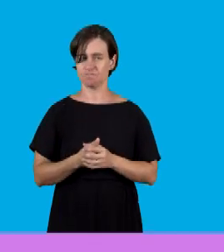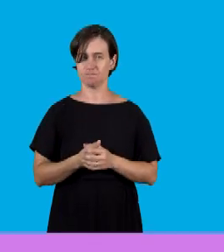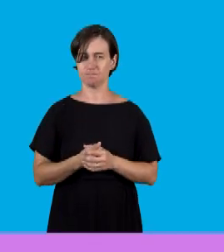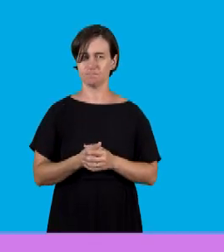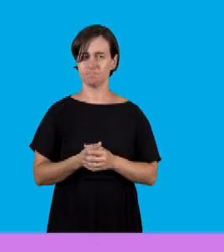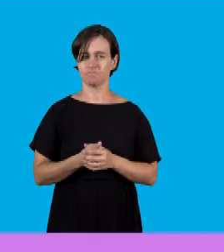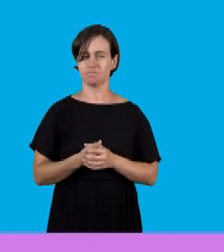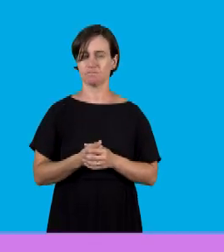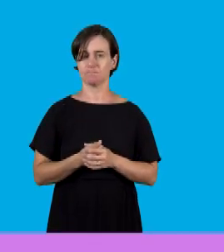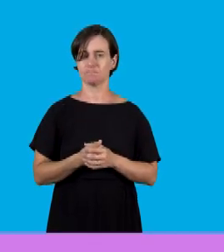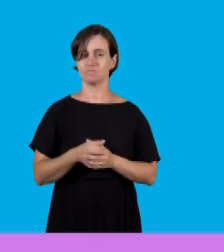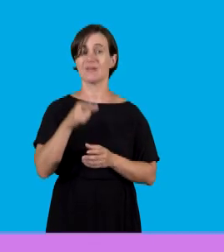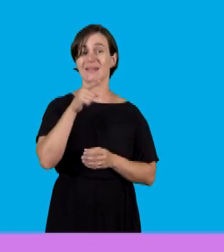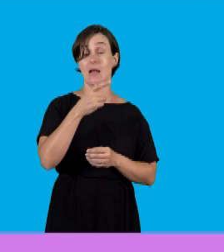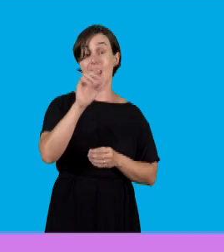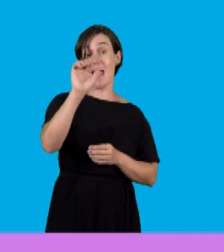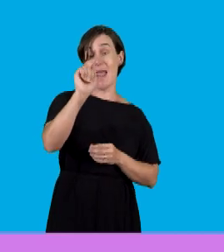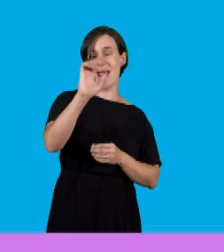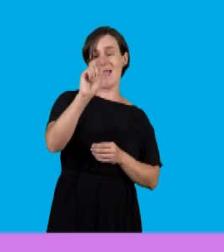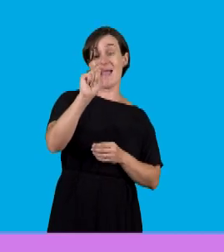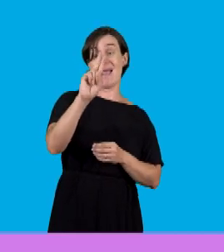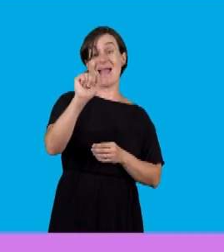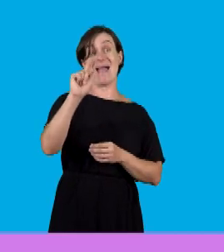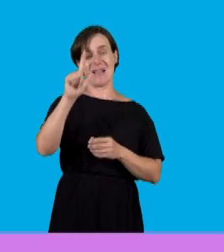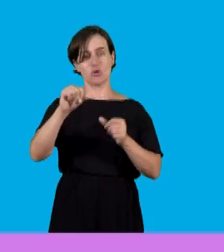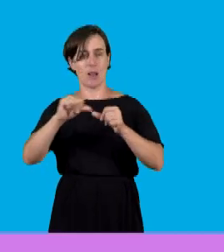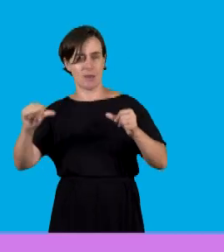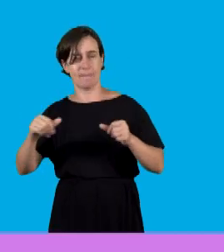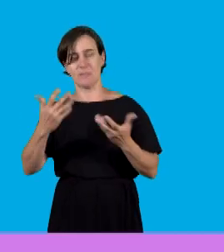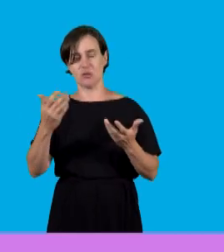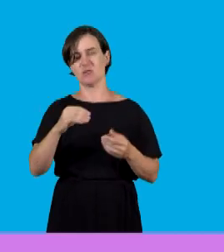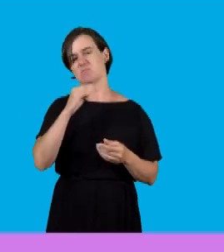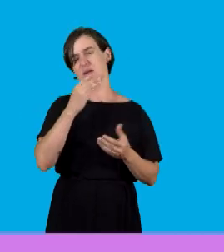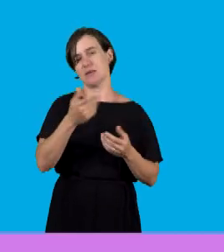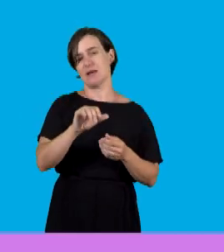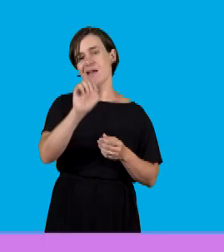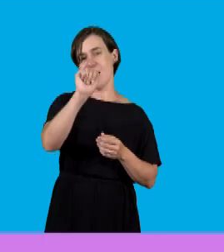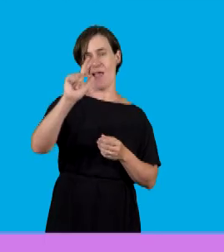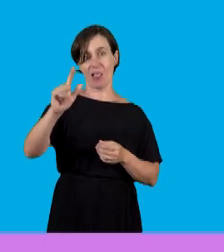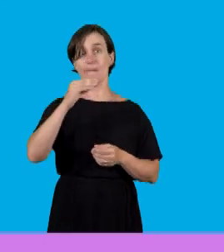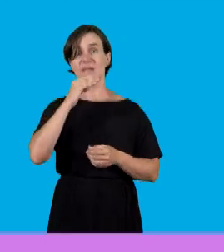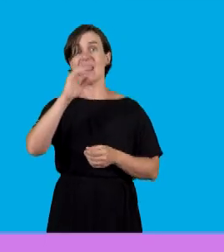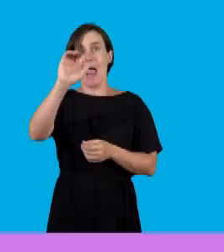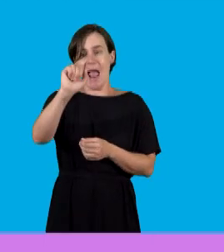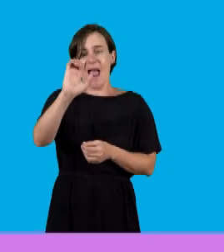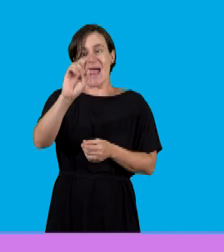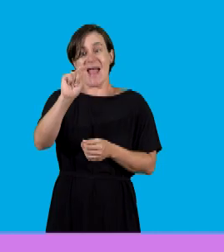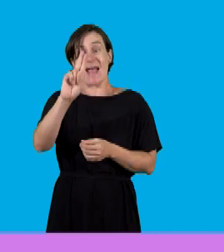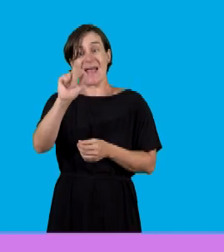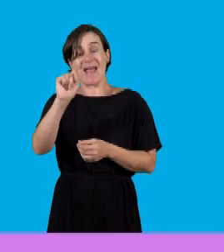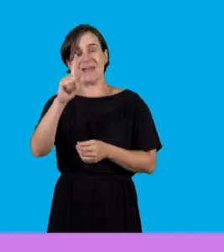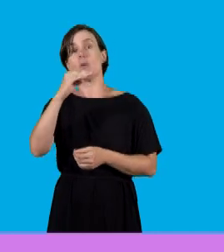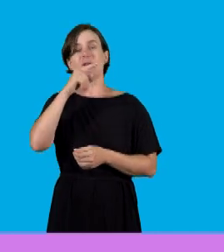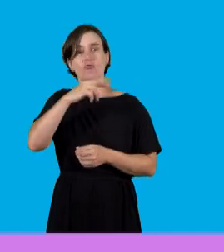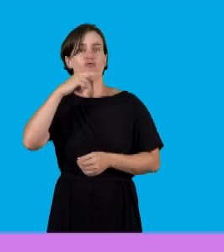it, actual dimensions are abbreviated to AD. Oh, we are looking for the length, so we can say AL, which is actual